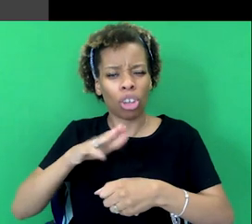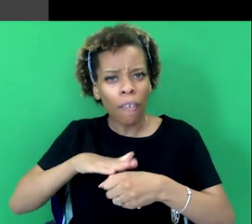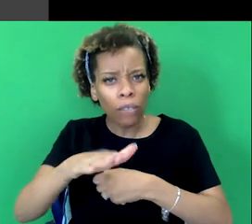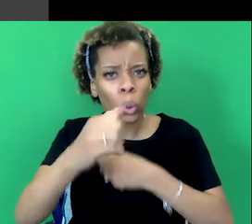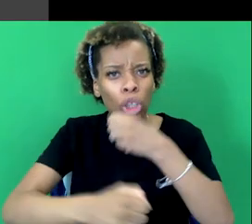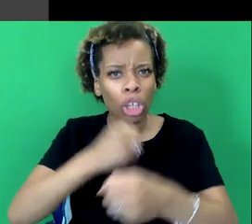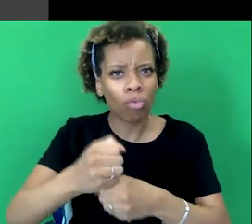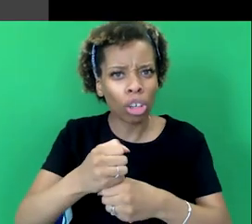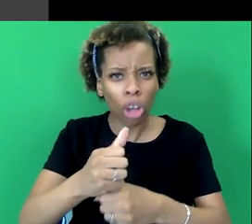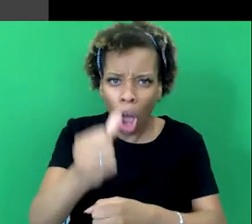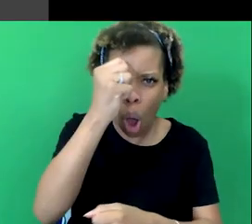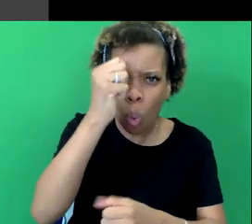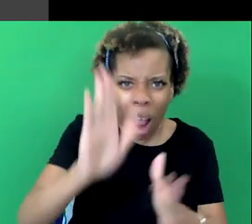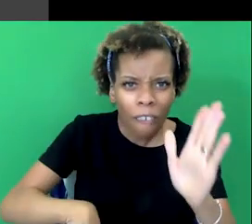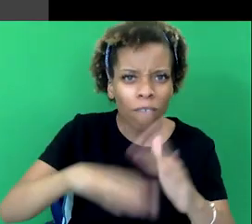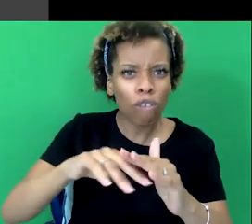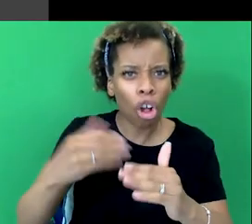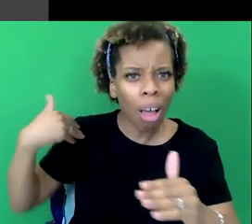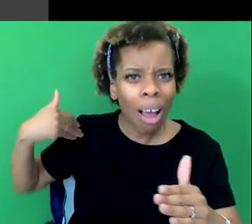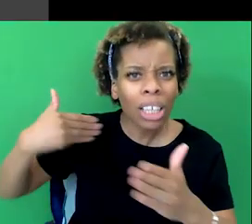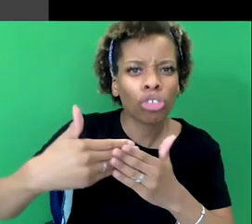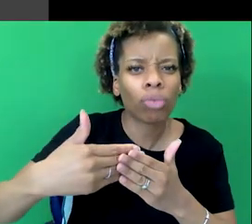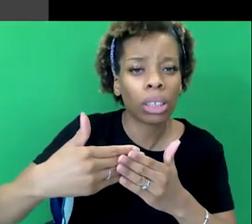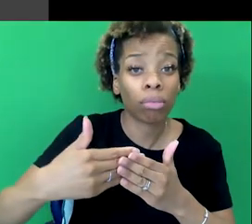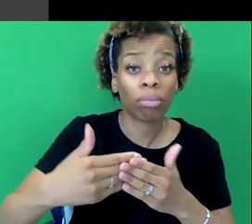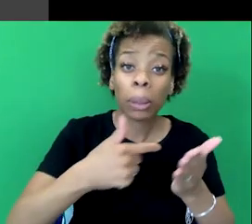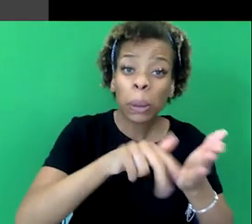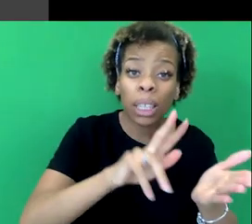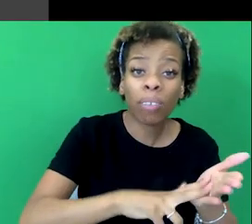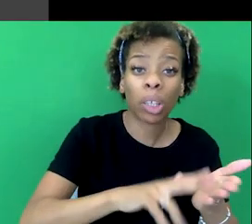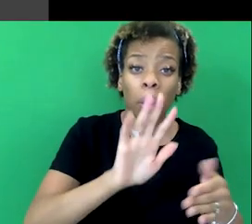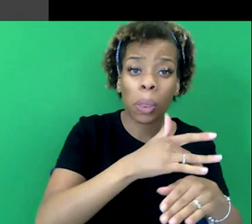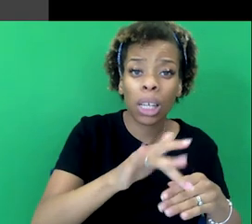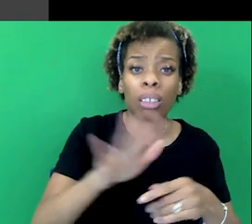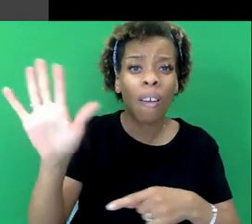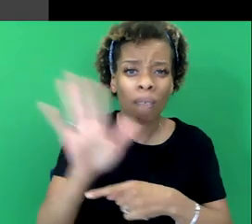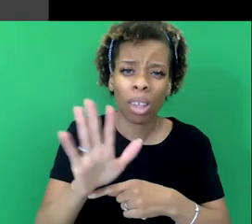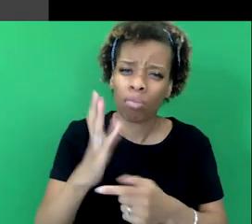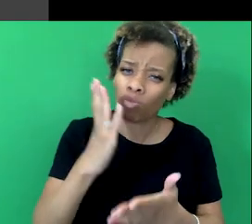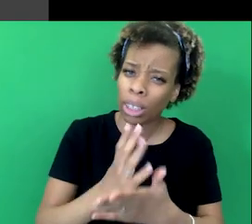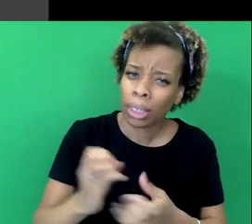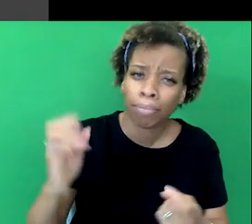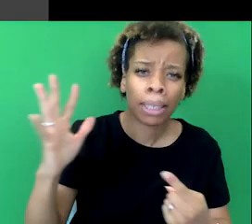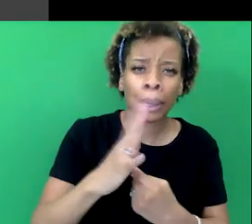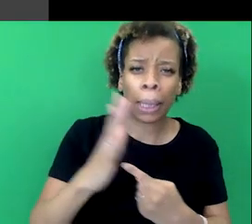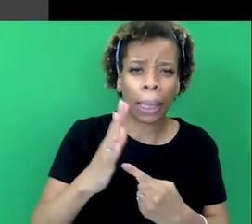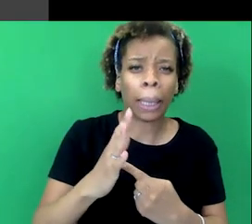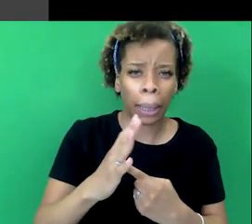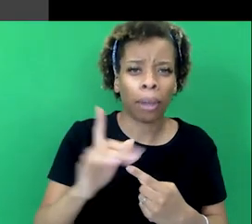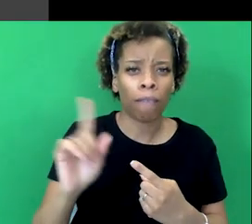TV, theatre, film, I think, is the most compelling way to do it. No, I agree.